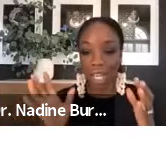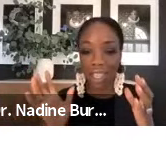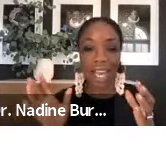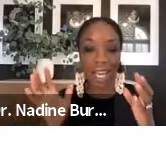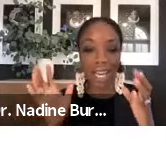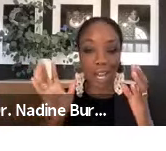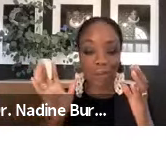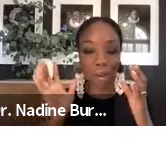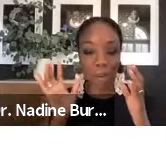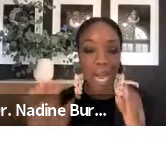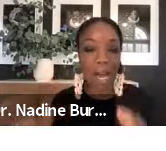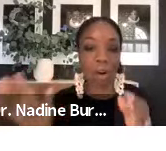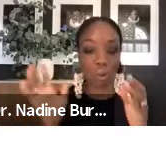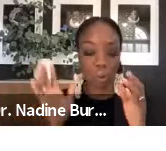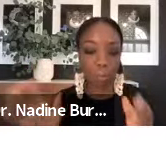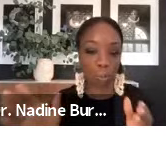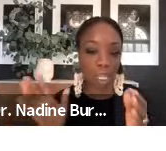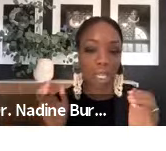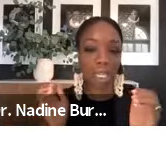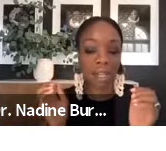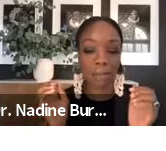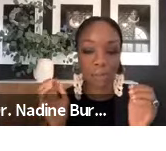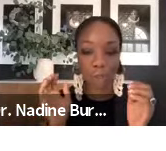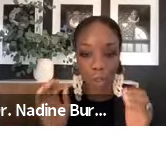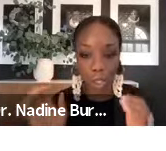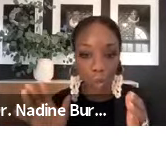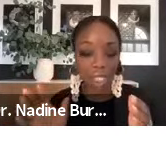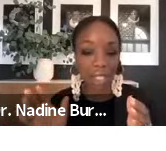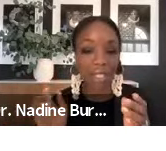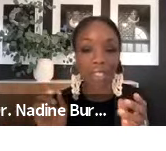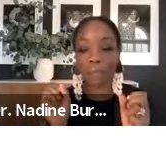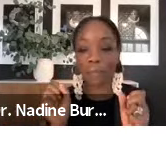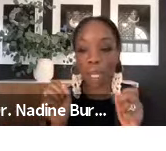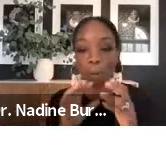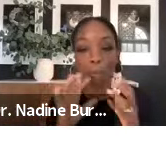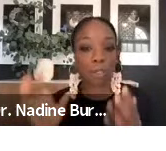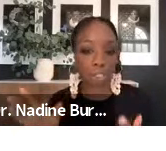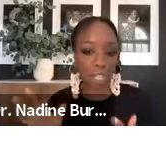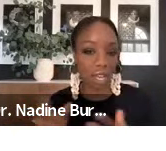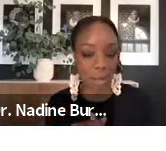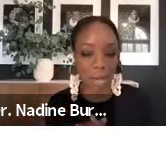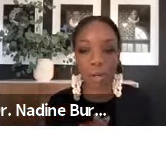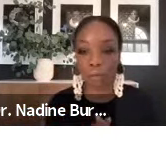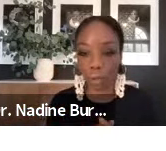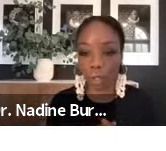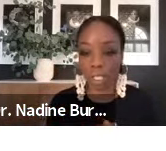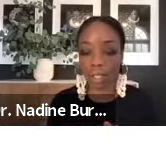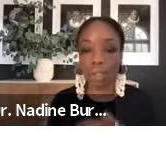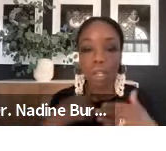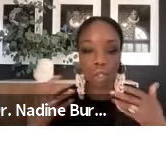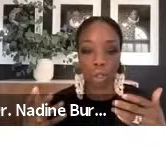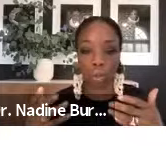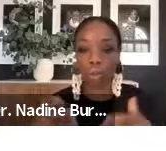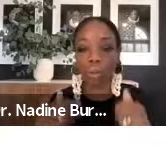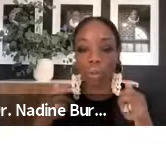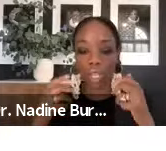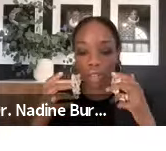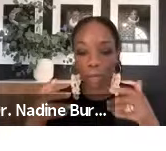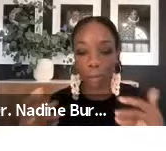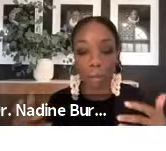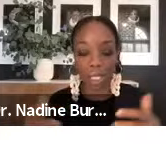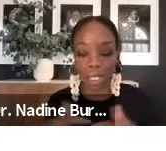understanding that of how we bring doses, a proportionate amount of doses,